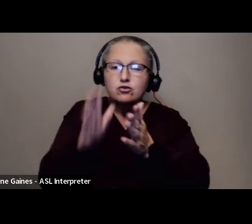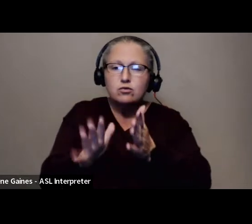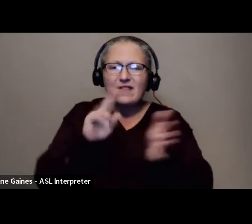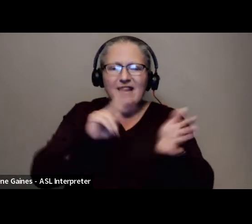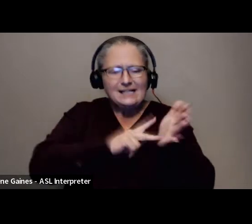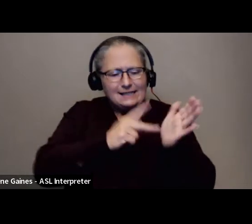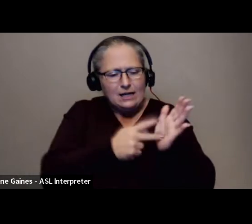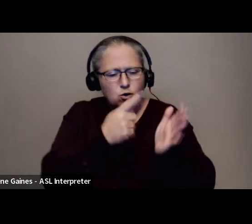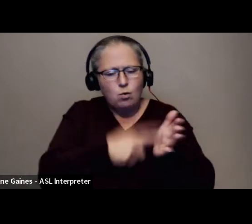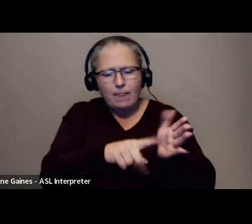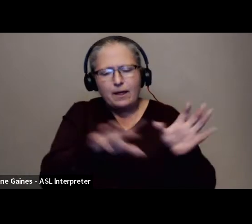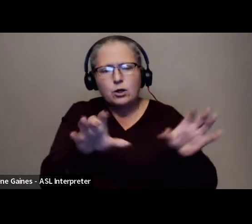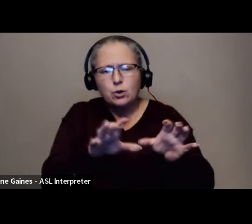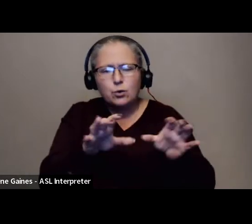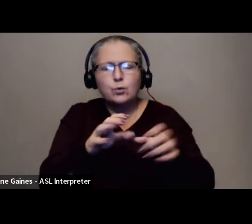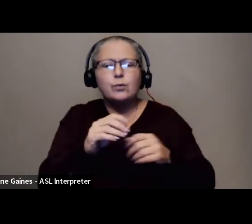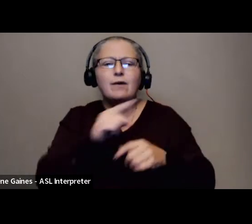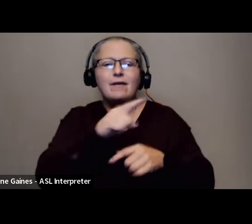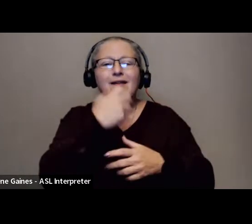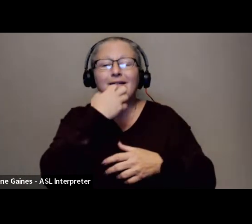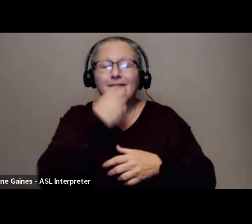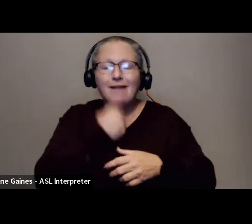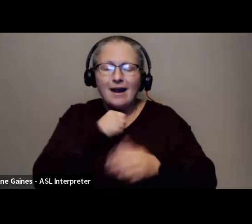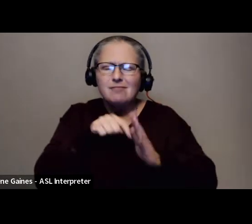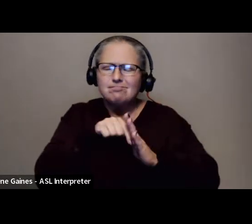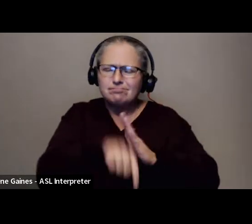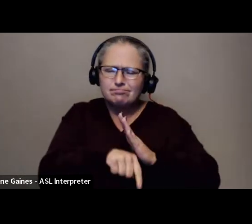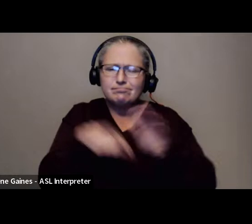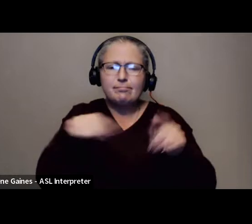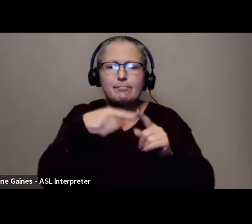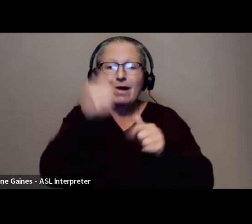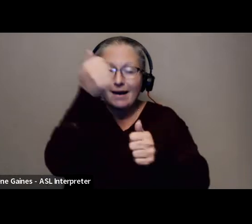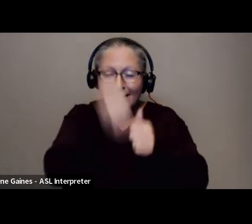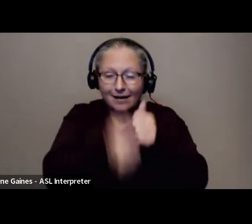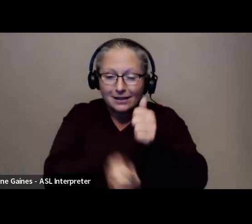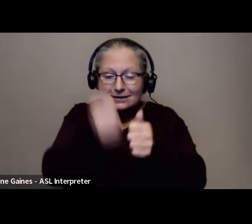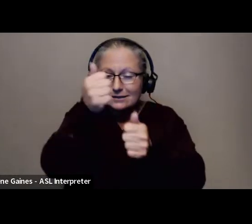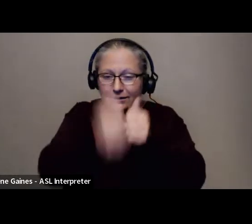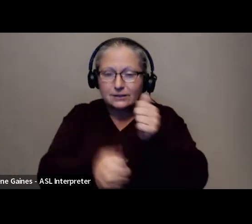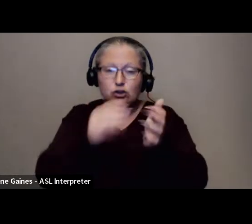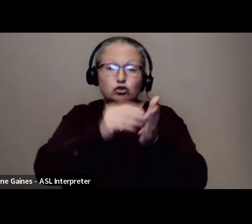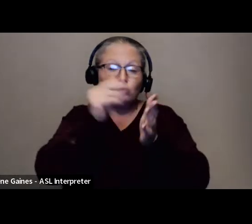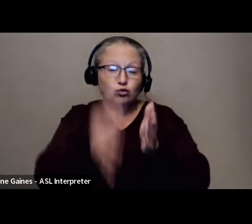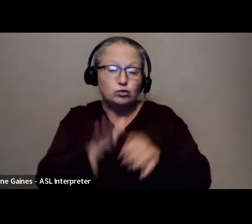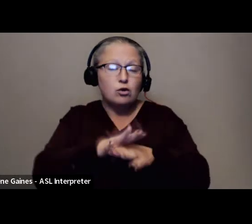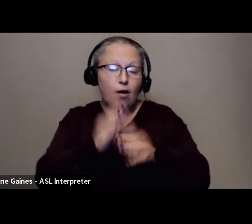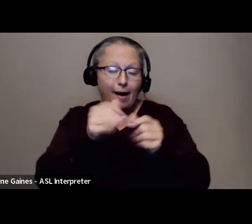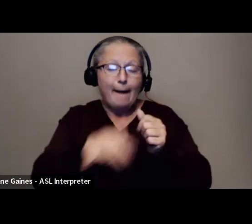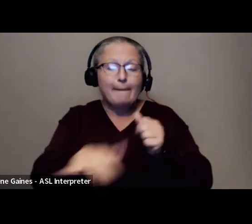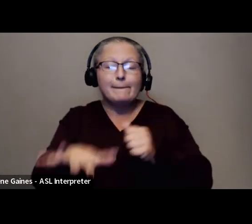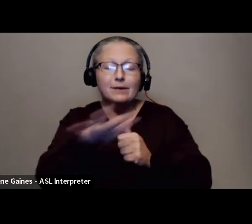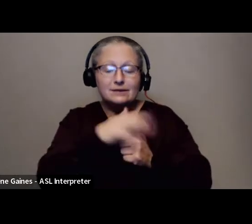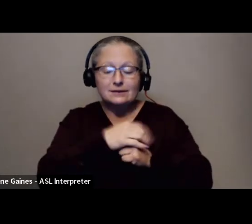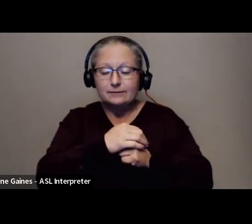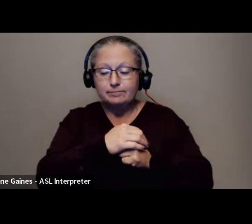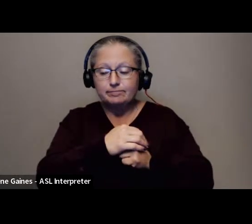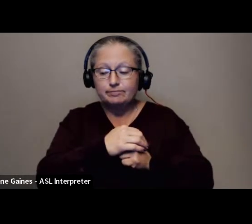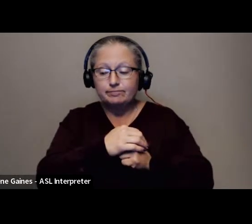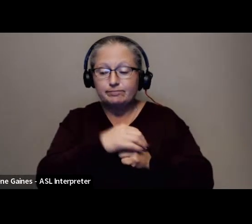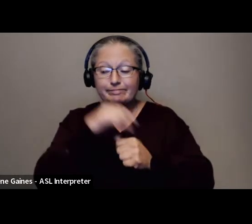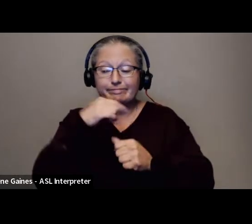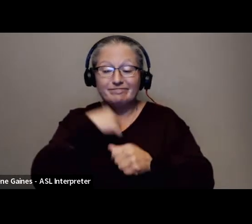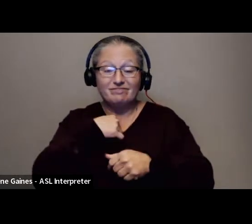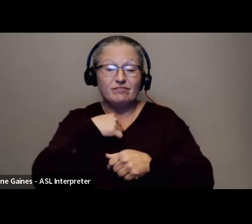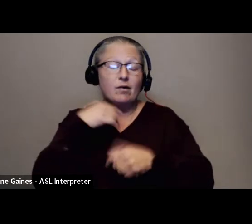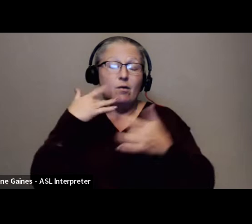intentional in what they do, and they care very deeply about every single student on our campuses. I was